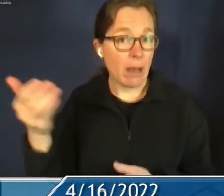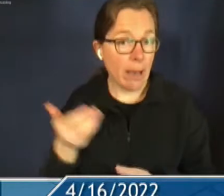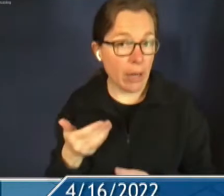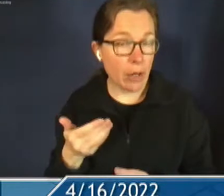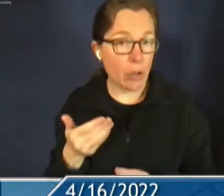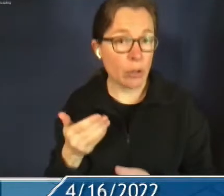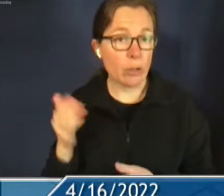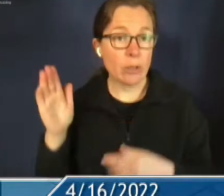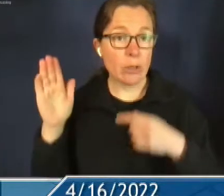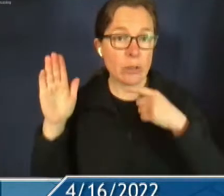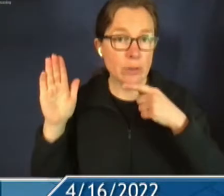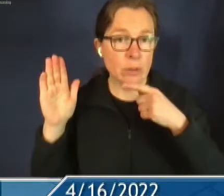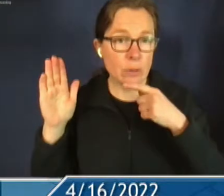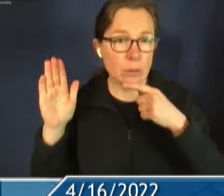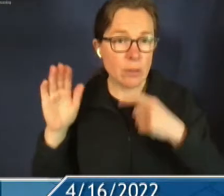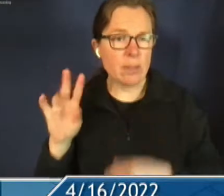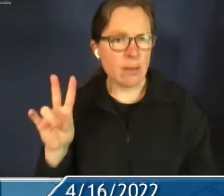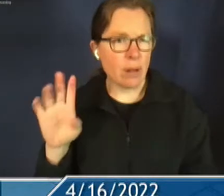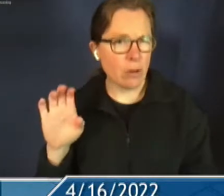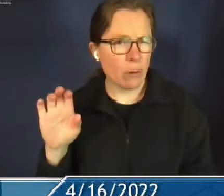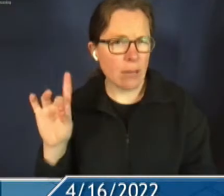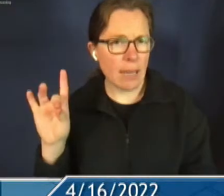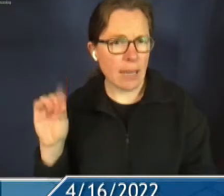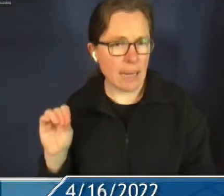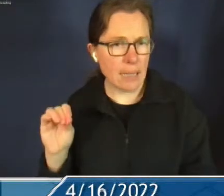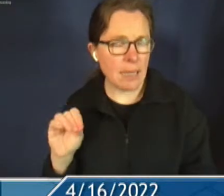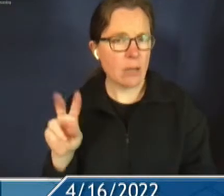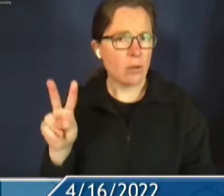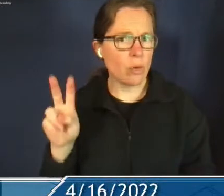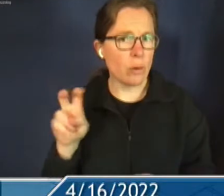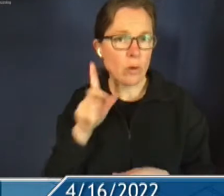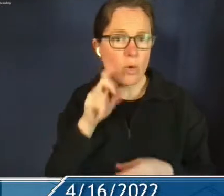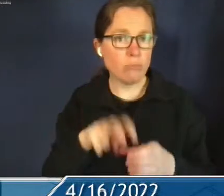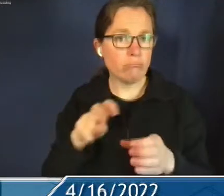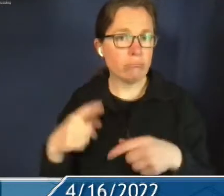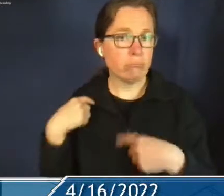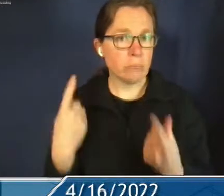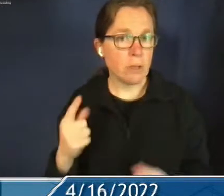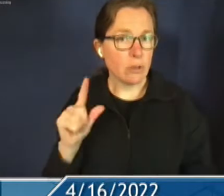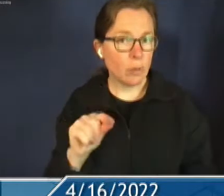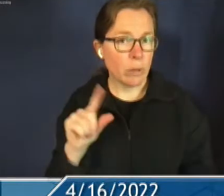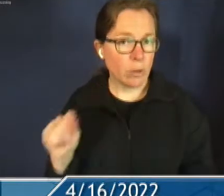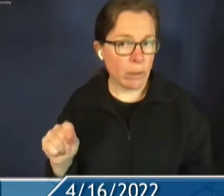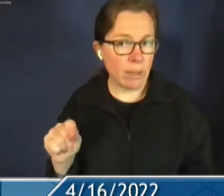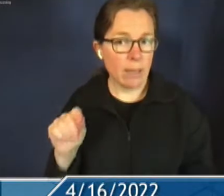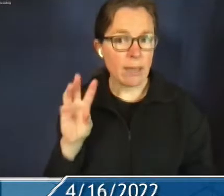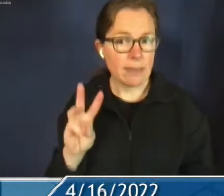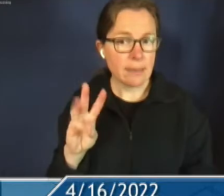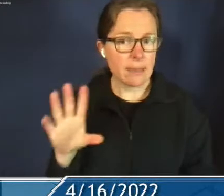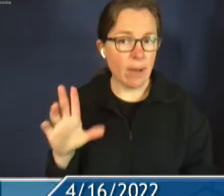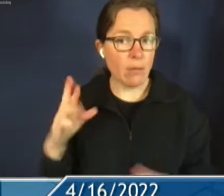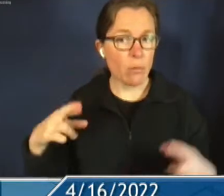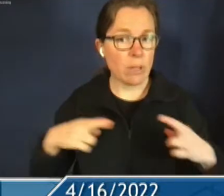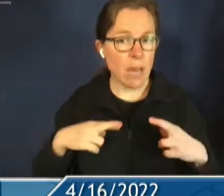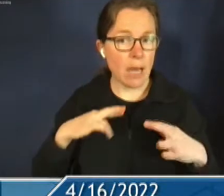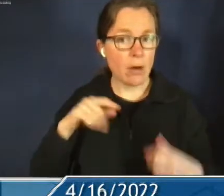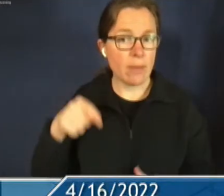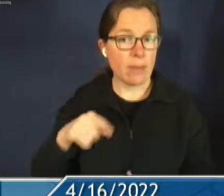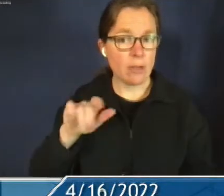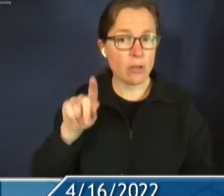officers, losing about 200 officers since 2020, and about 65 are planned to retire in July. Recruiting for